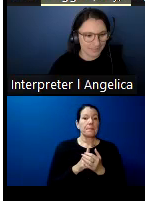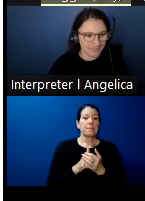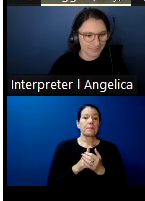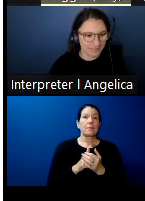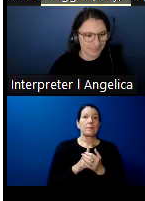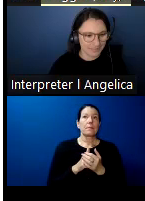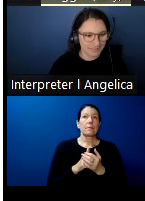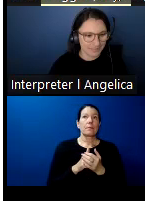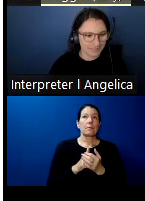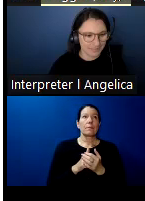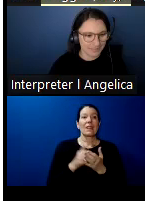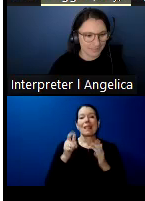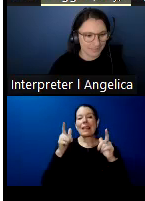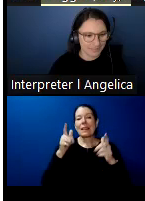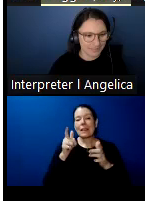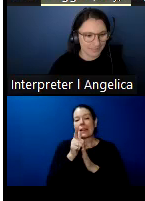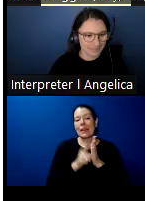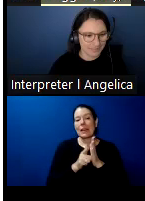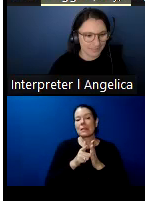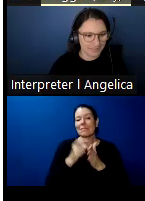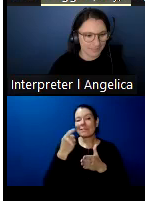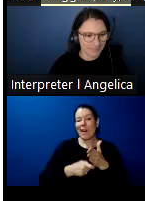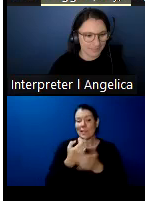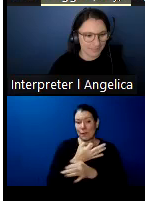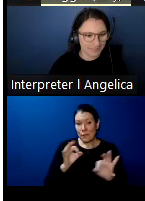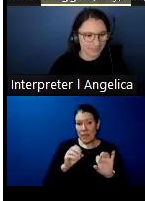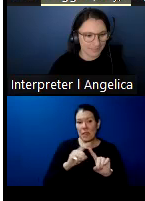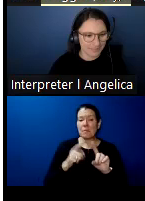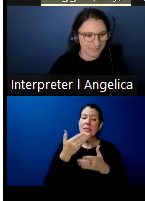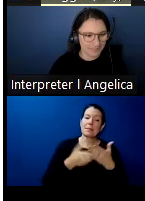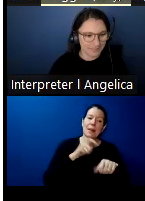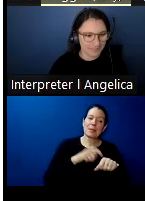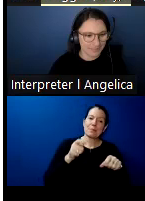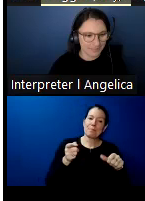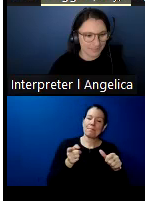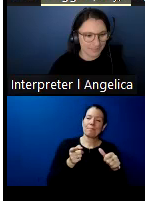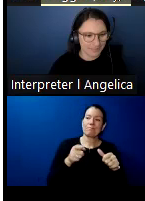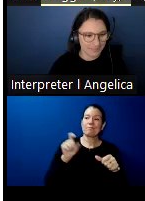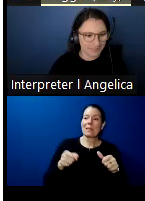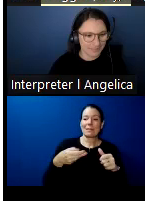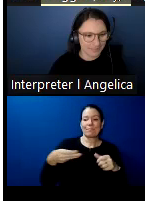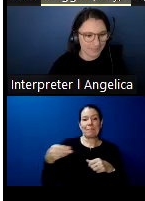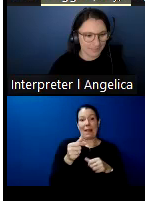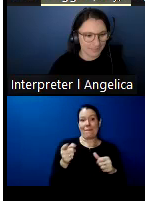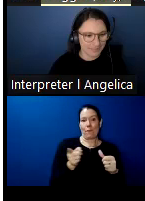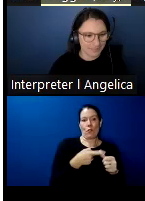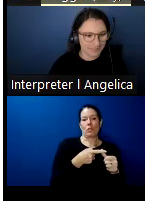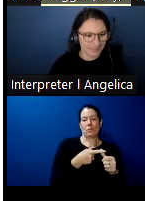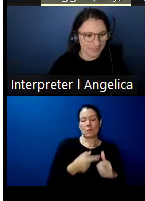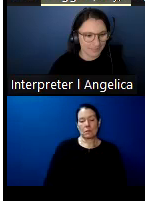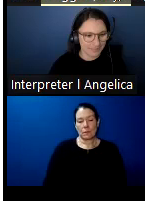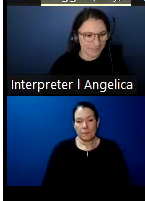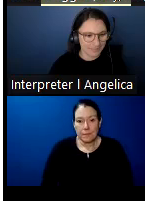legal expenses are free, but again, sometimes they're fronting that money, or they're working with an organization that can provide